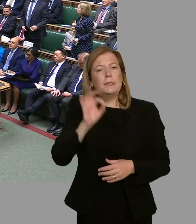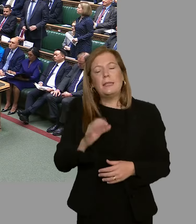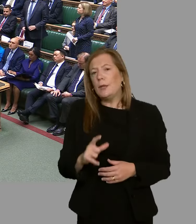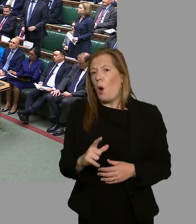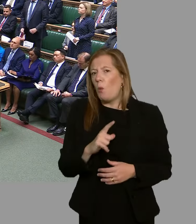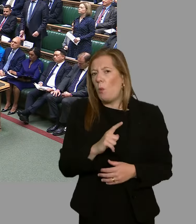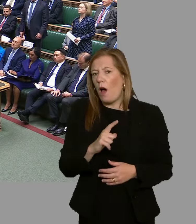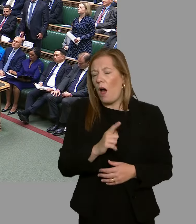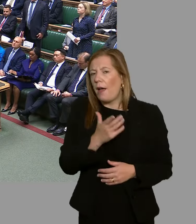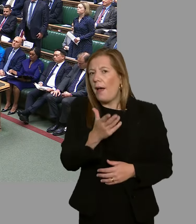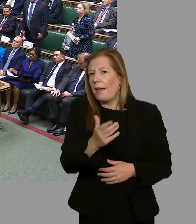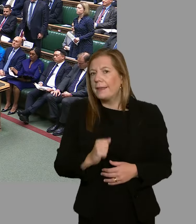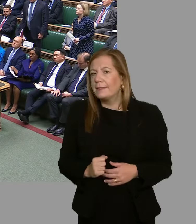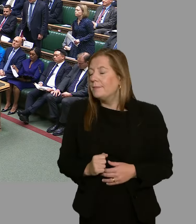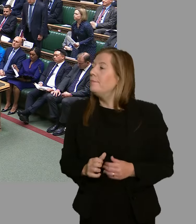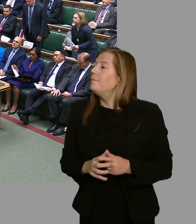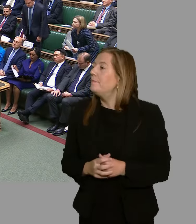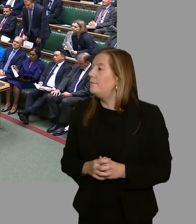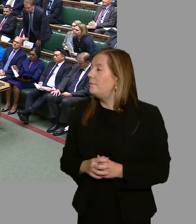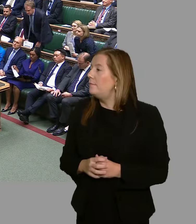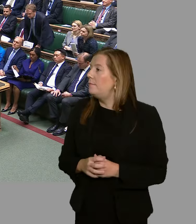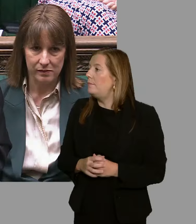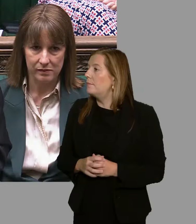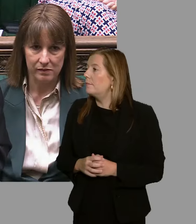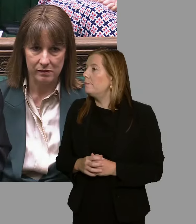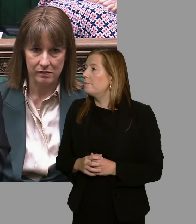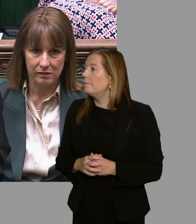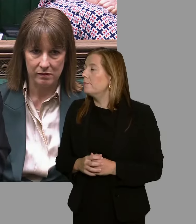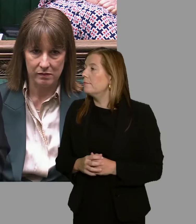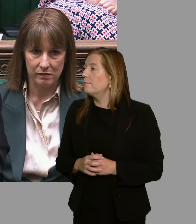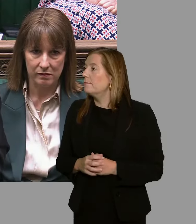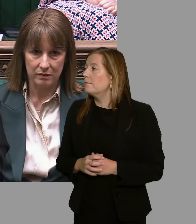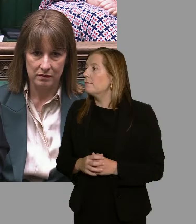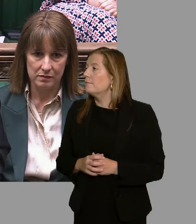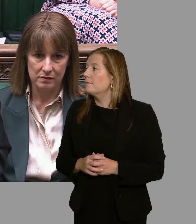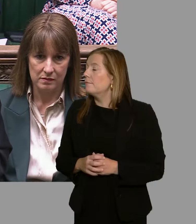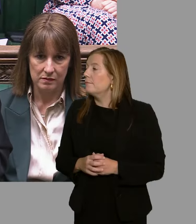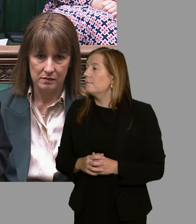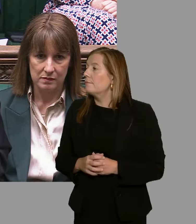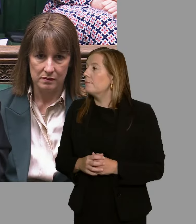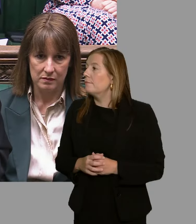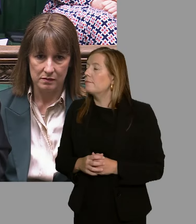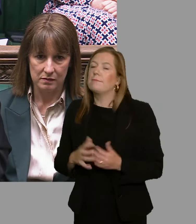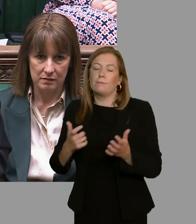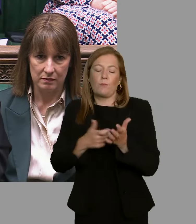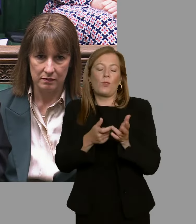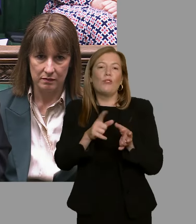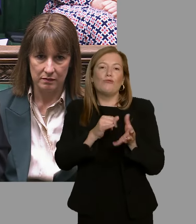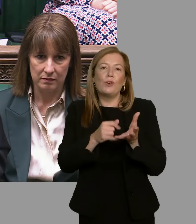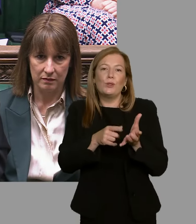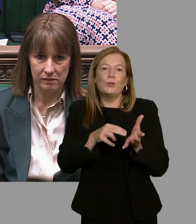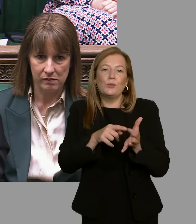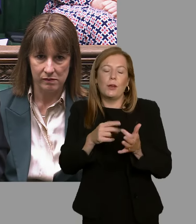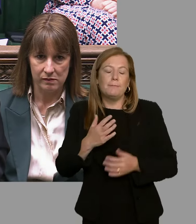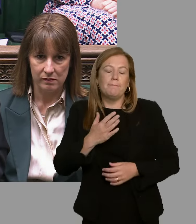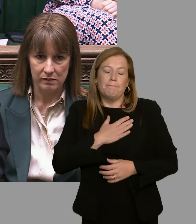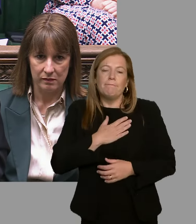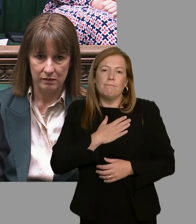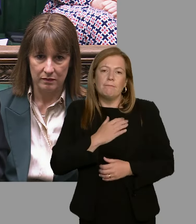Mr Speaker, can I pay tribute to Roy Stone as well and the service that was given us in various